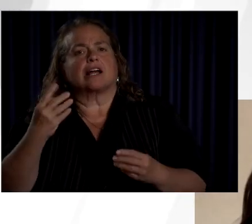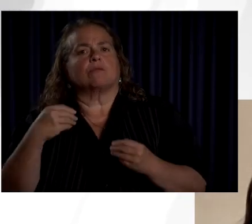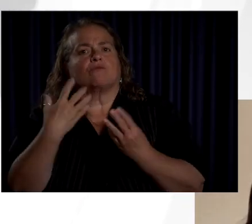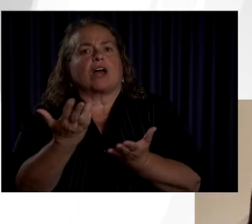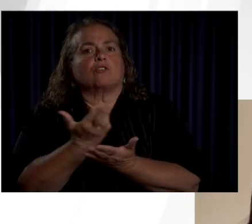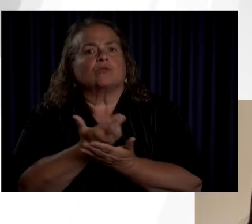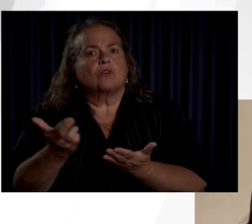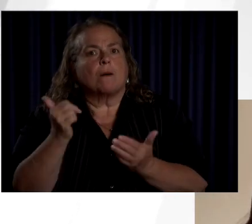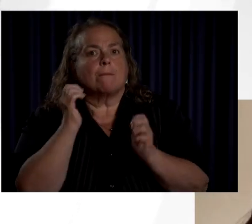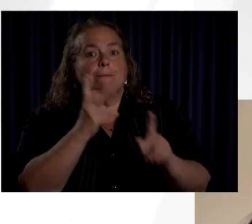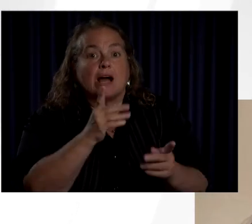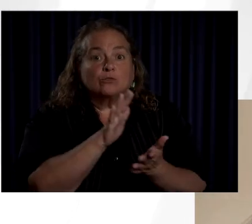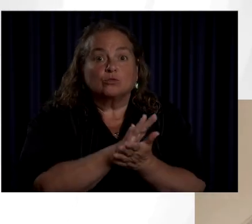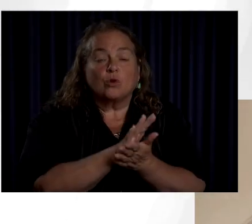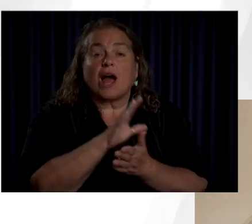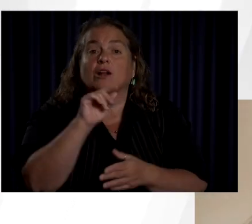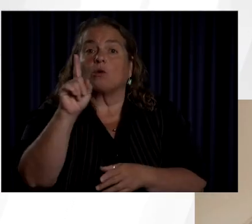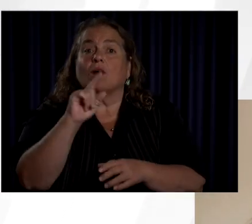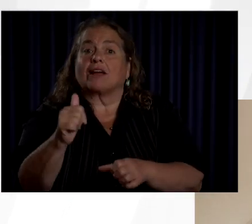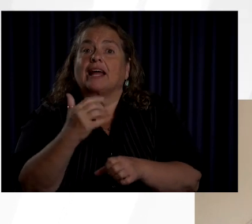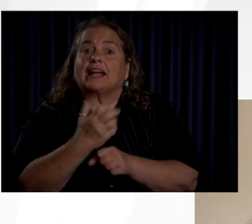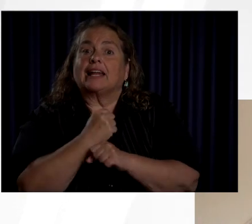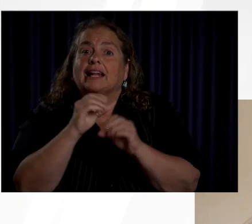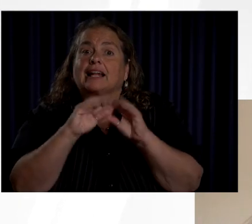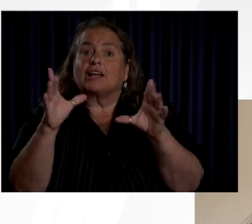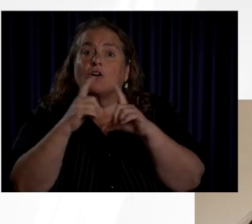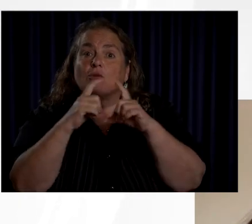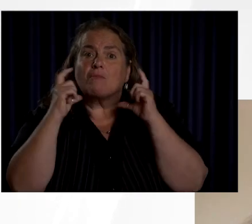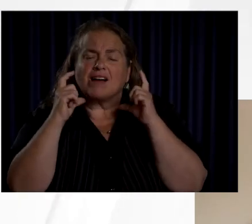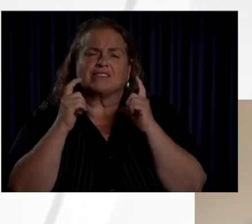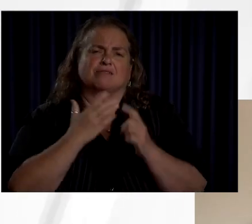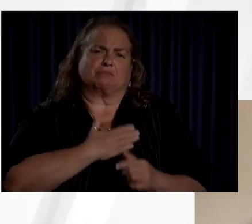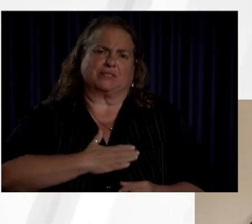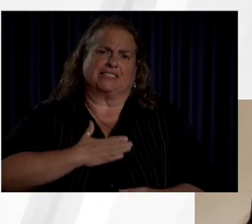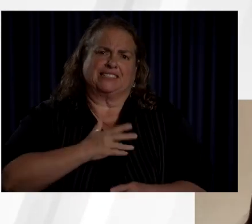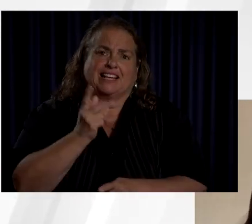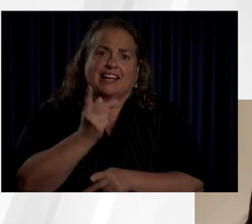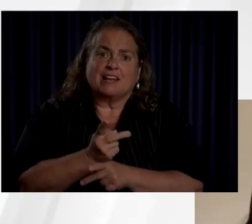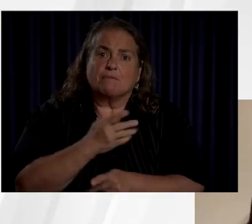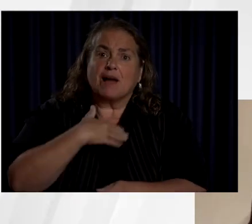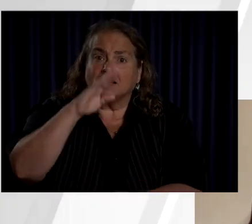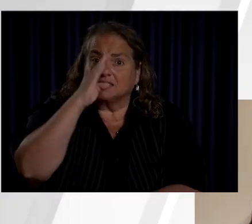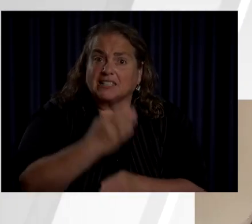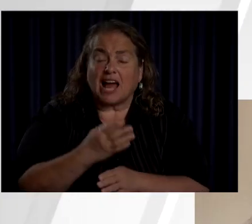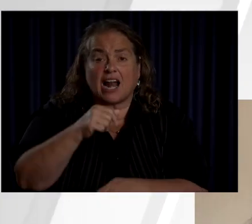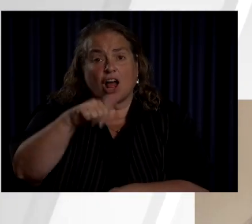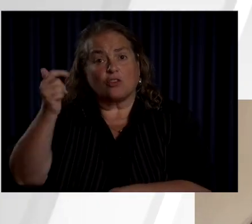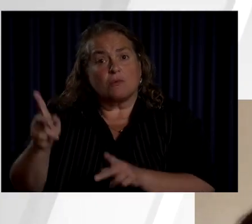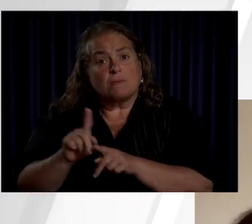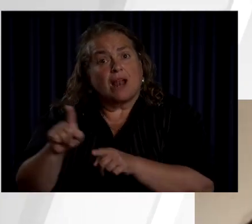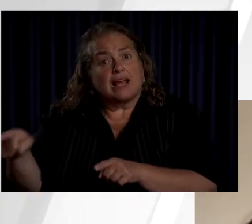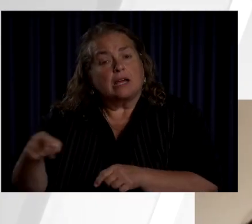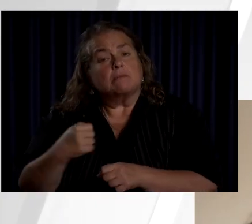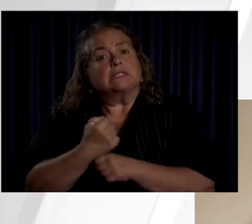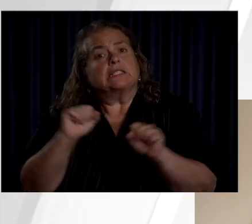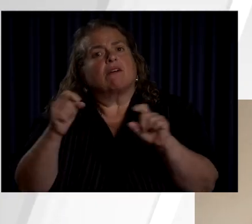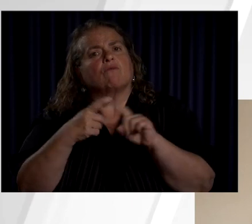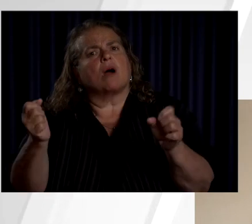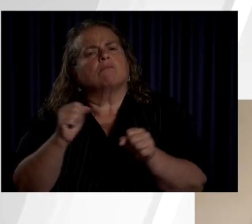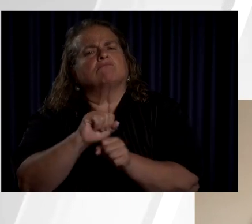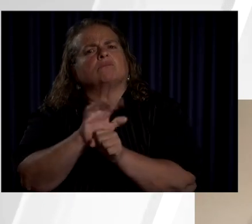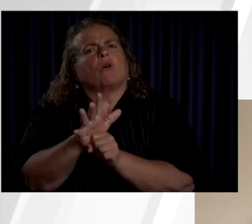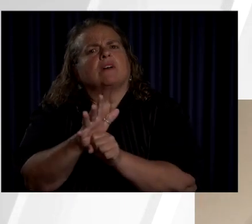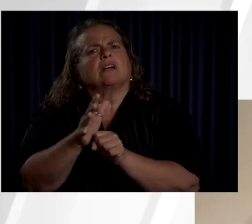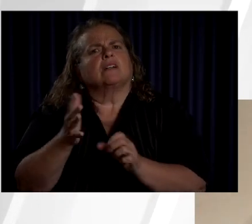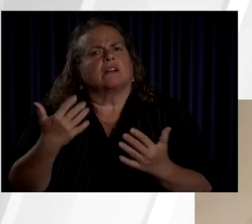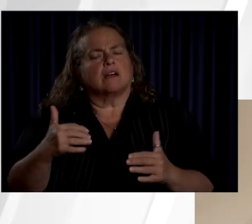for back to school, including obtaining a clear mask. Please help keep my son and others like him safe from COVID-19.